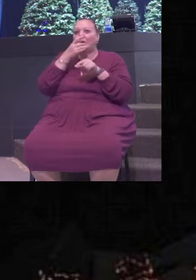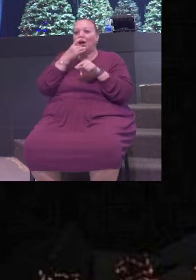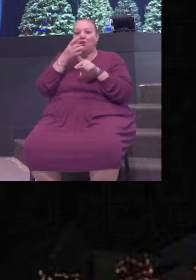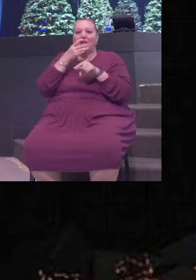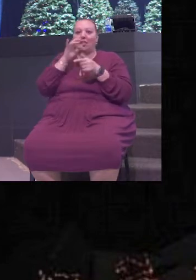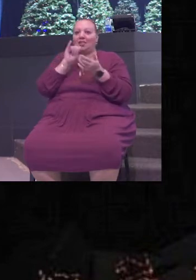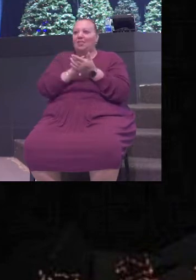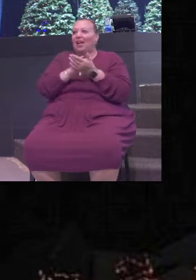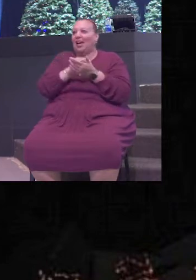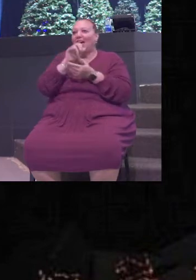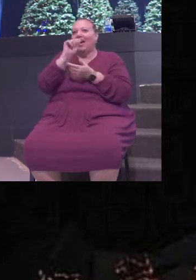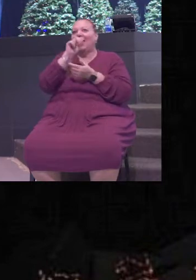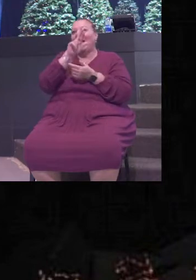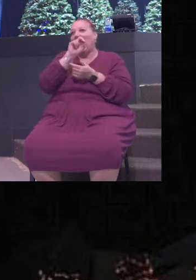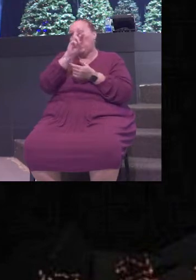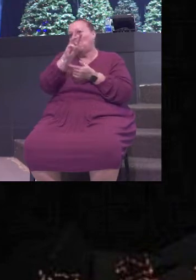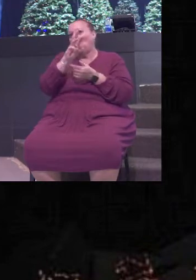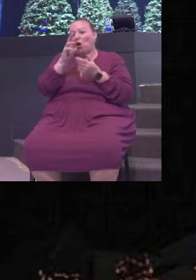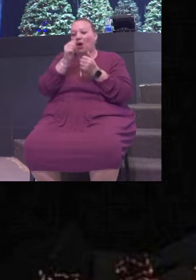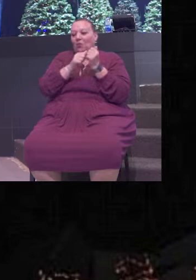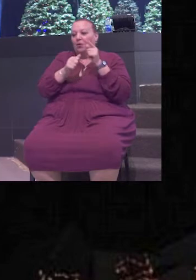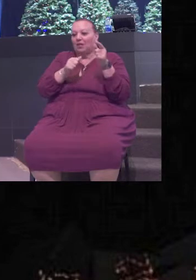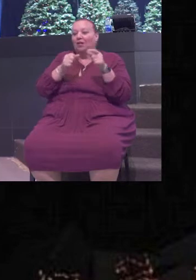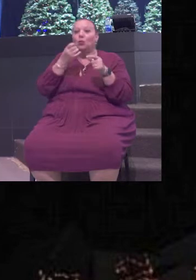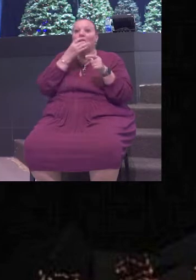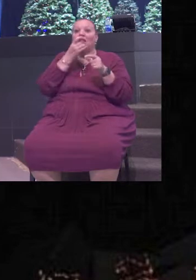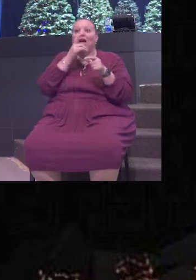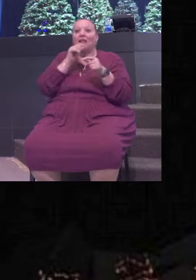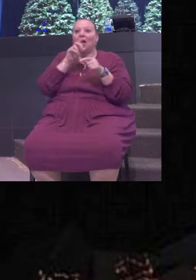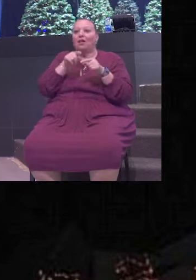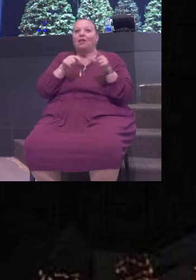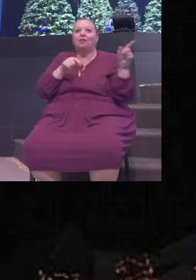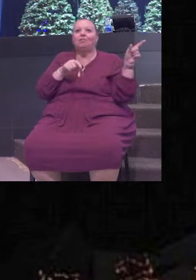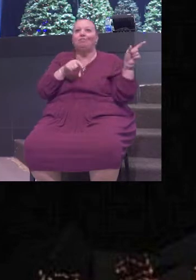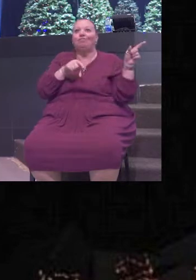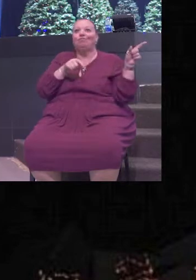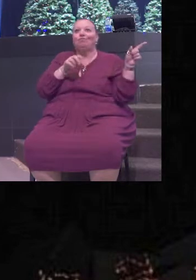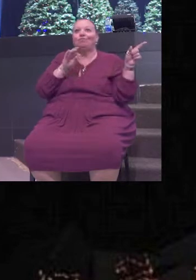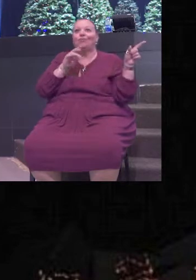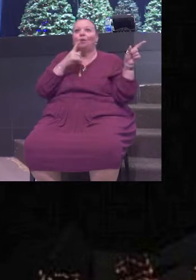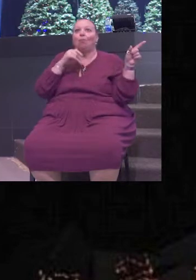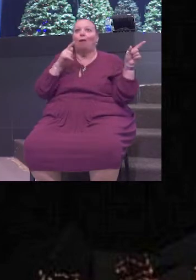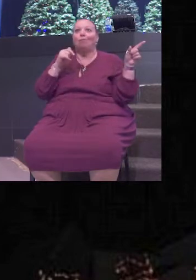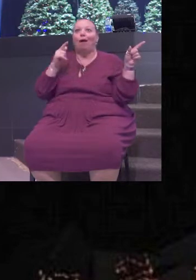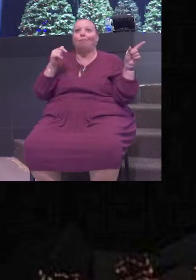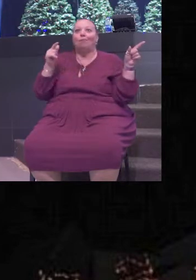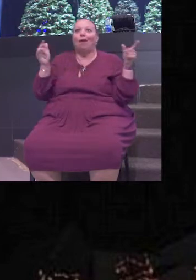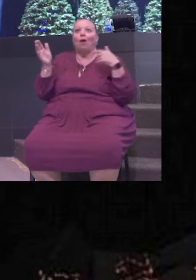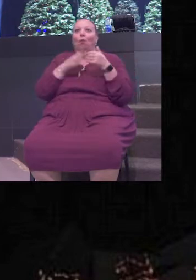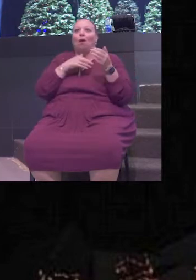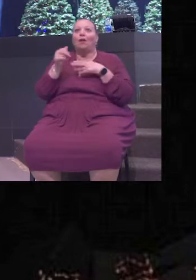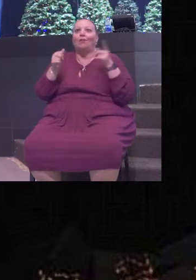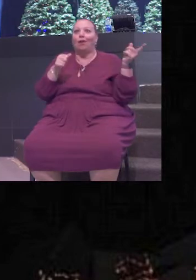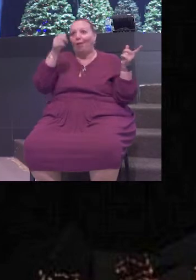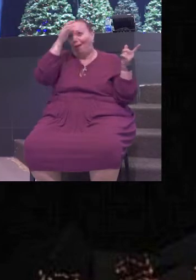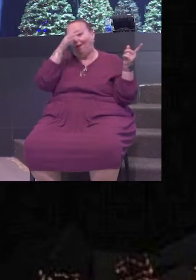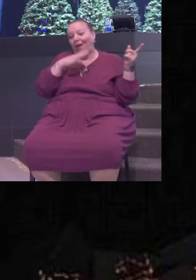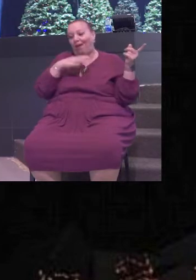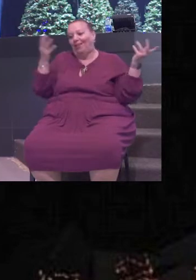bother to light the arrow. Everybody else would light the arrow. He goes, ditto, blah, blah, blah, whatever, that guy. I